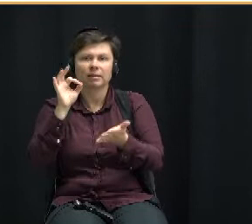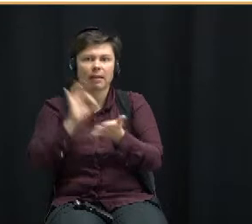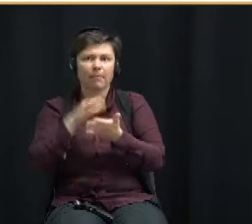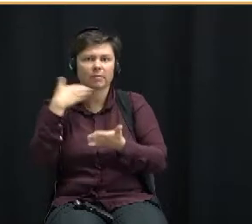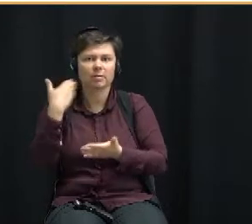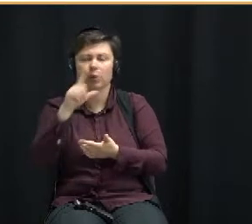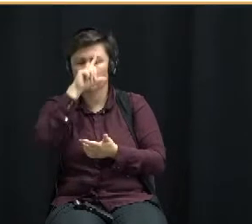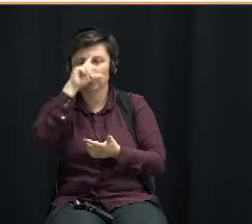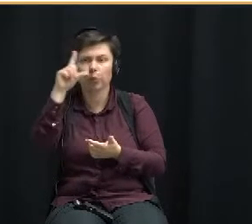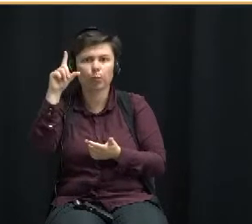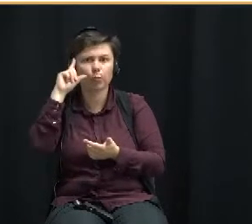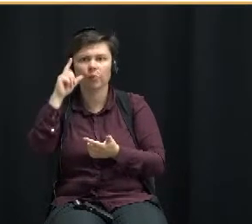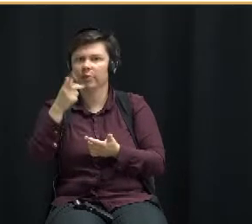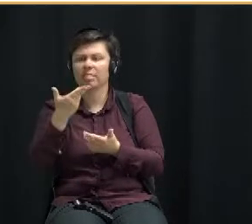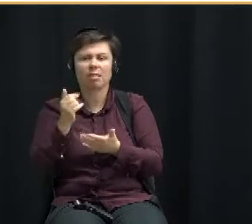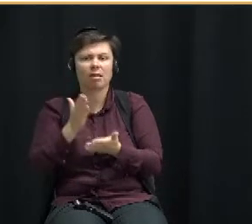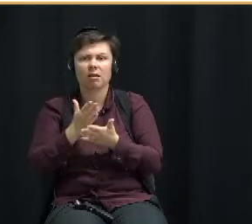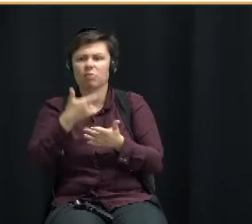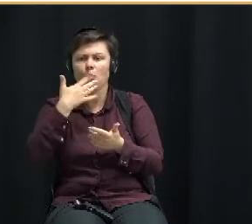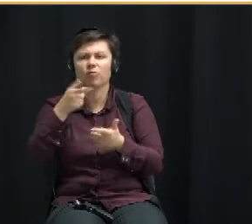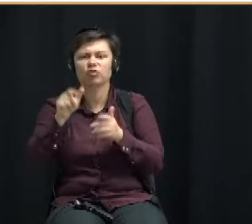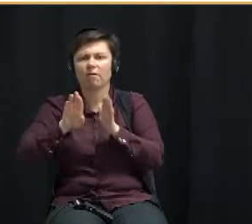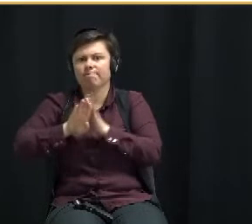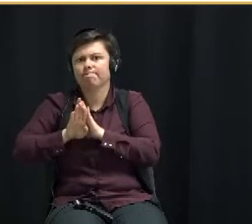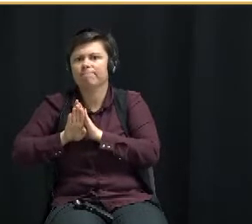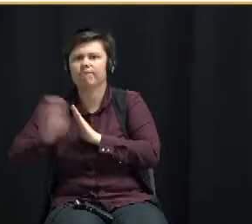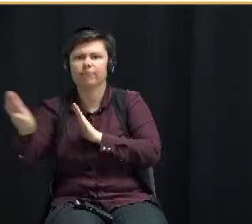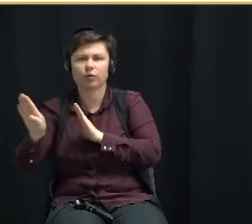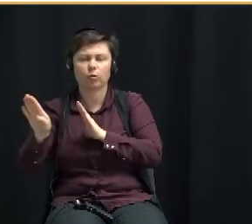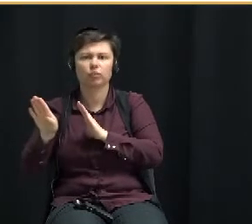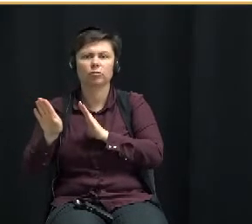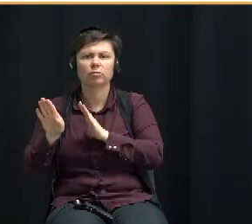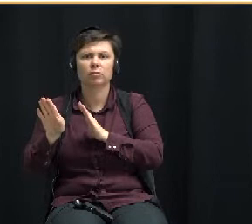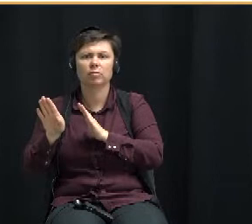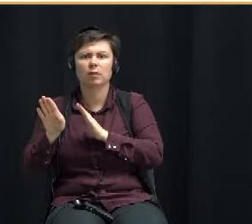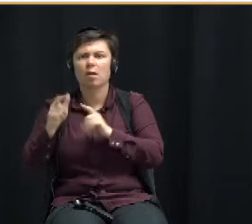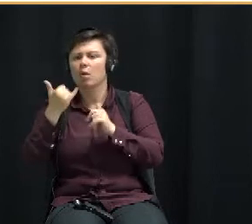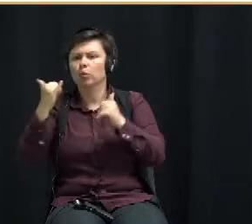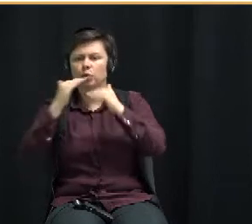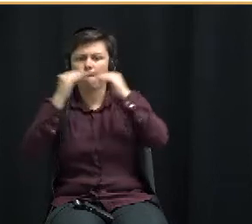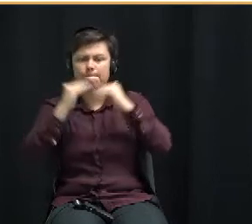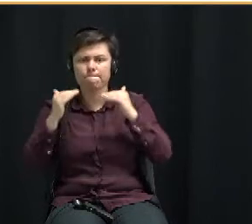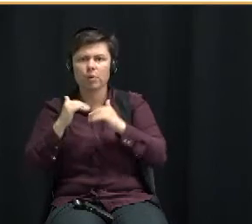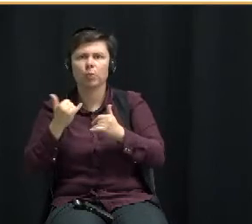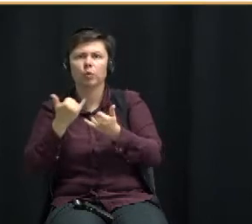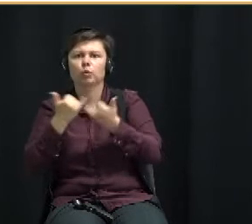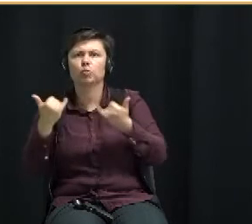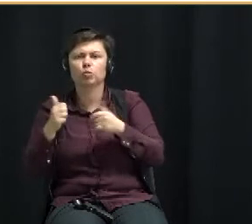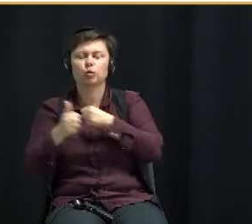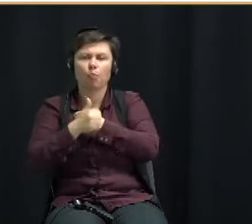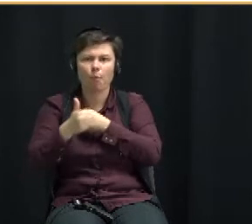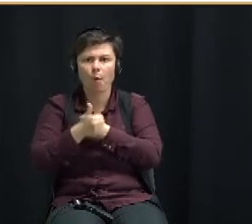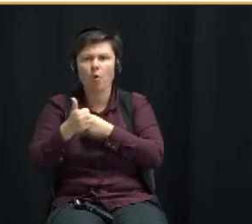not excluded on different parameters. And so in Norway, universal